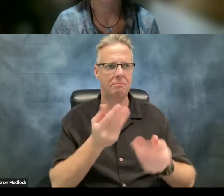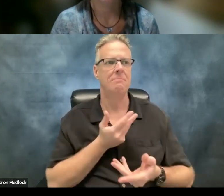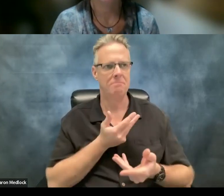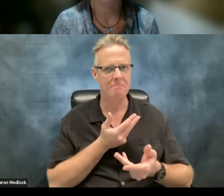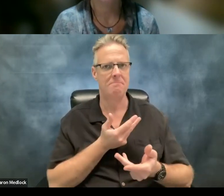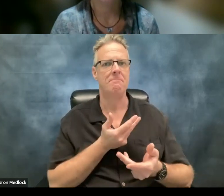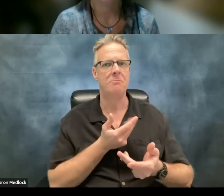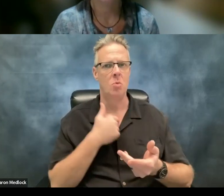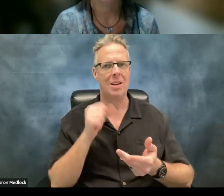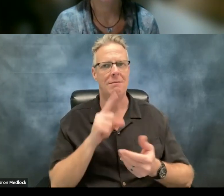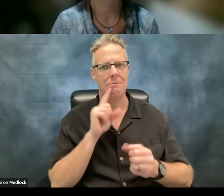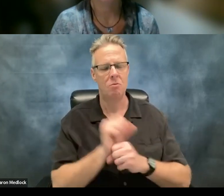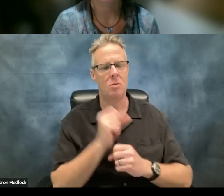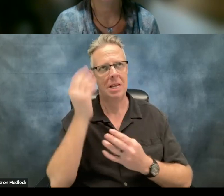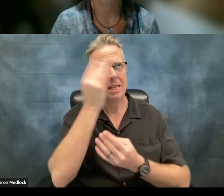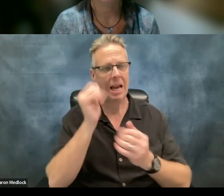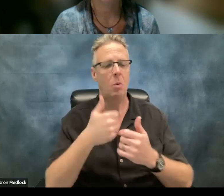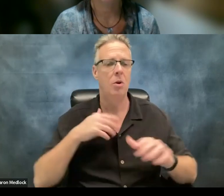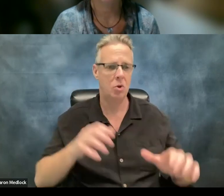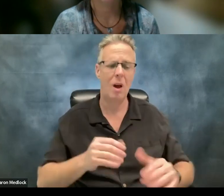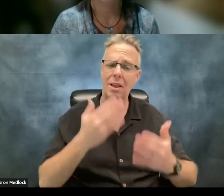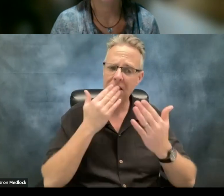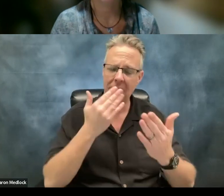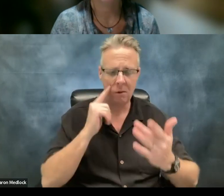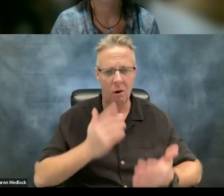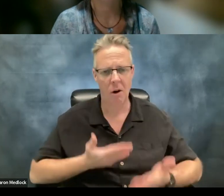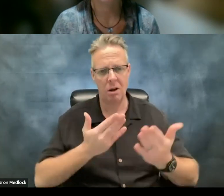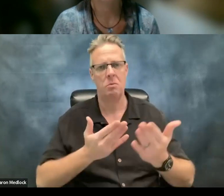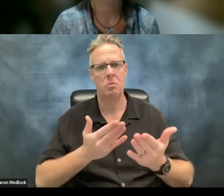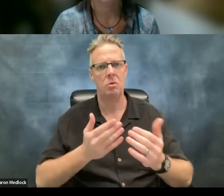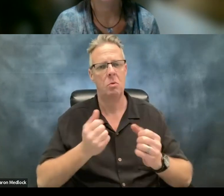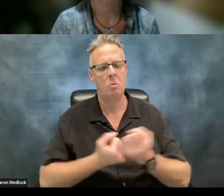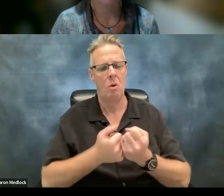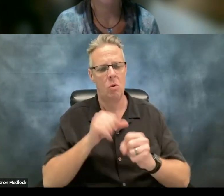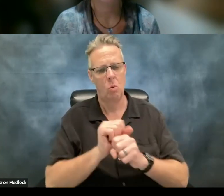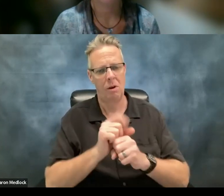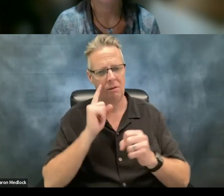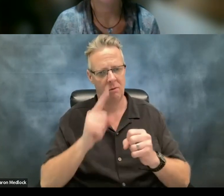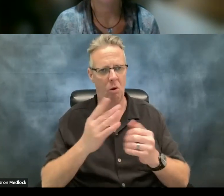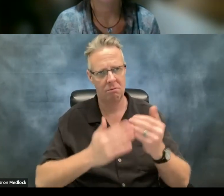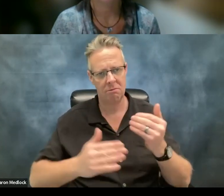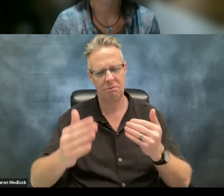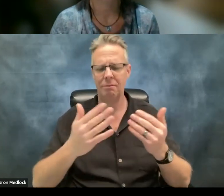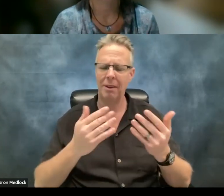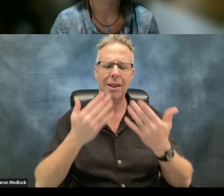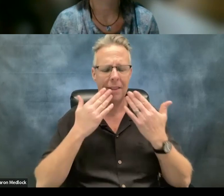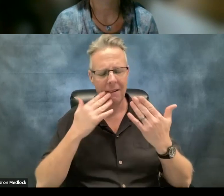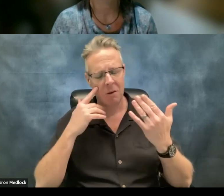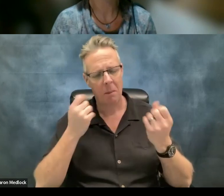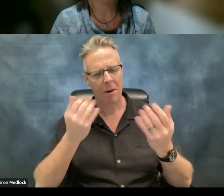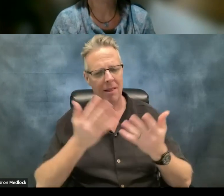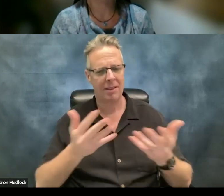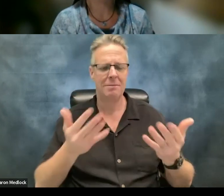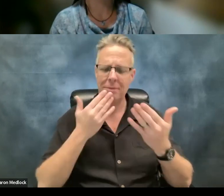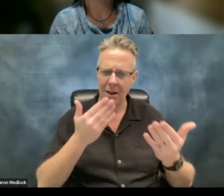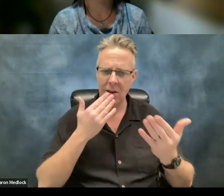things that we can think about and do, and also for offering to support this work moving forward. So thank you for all of those things and for being here